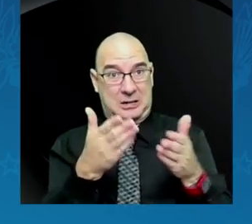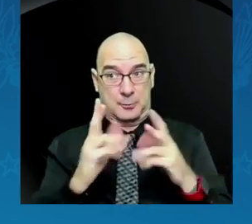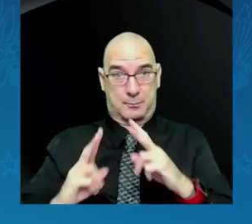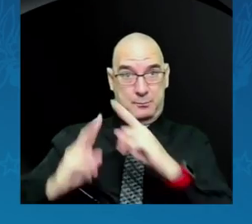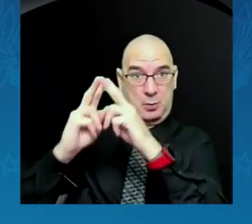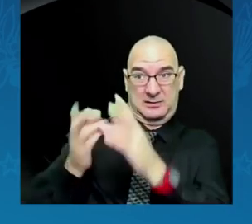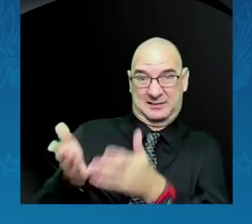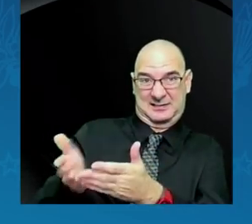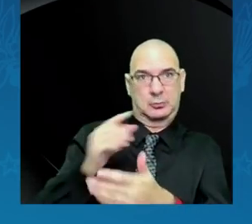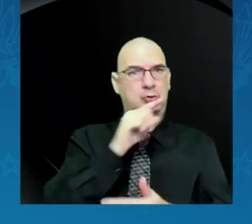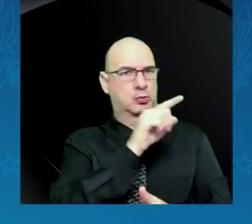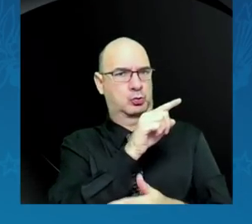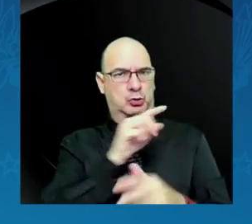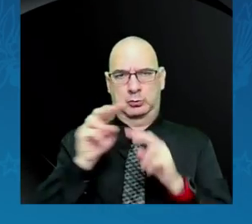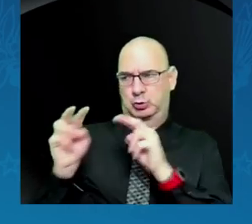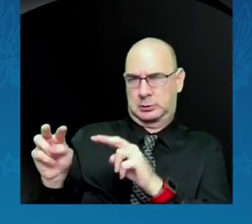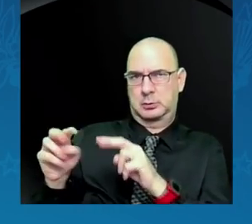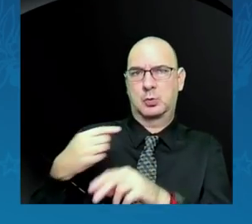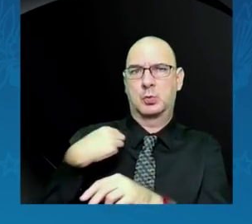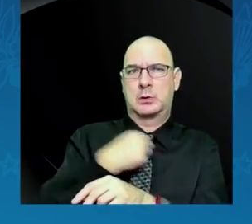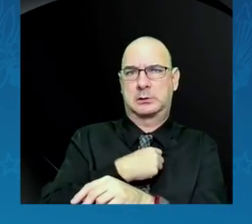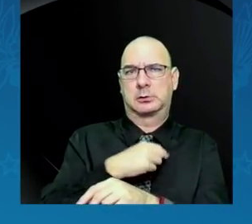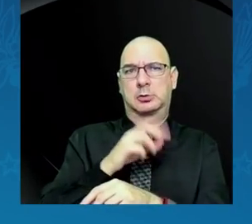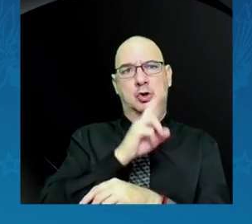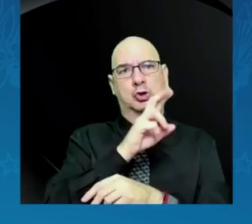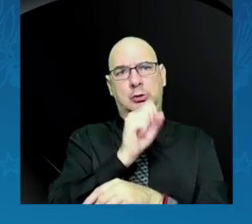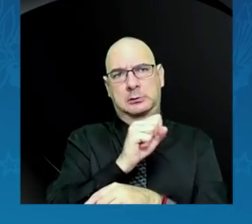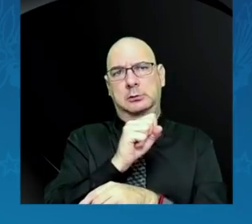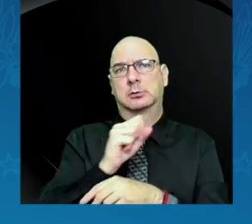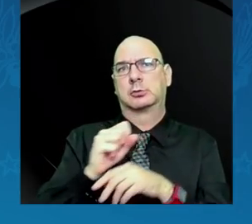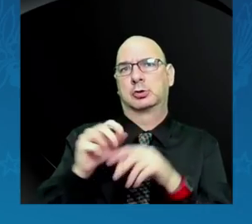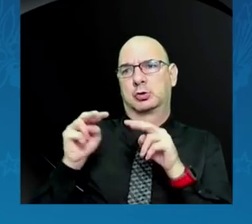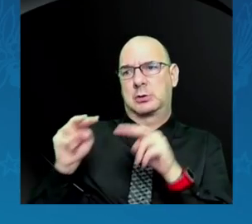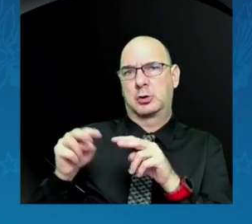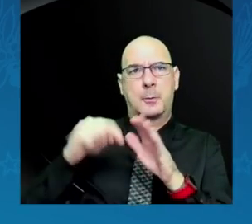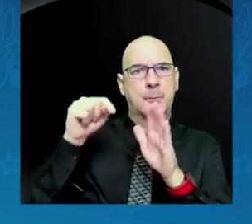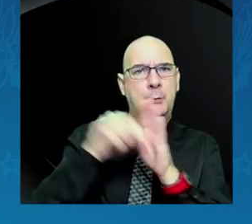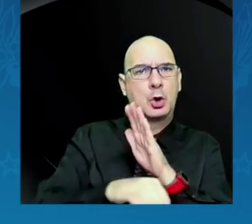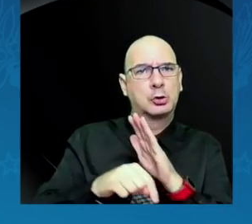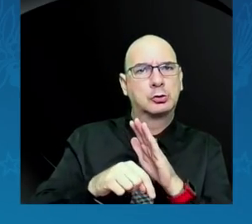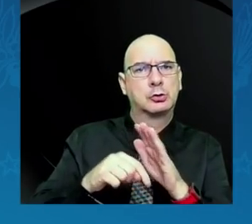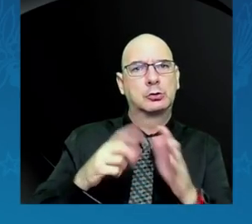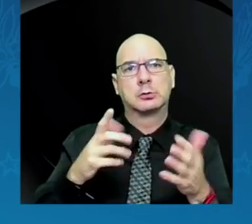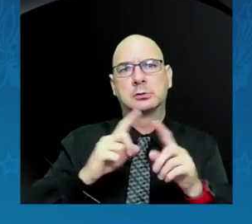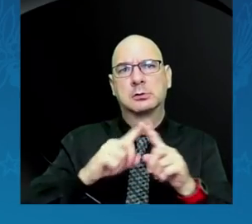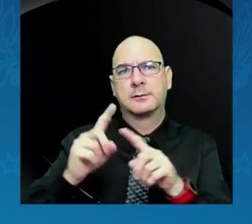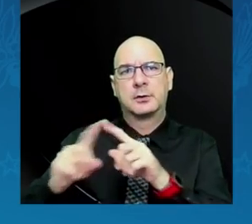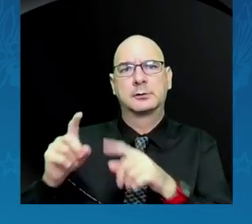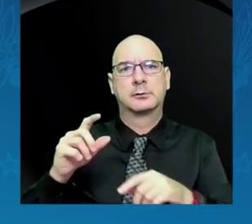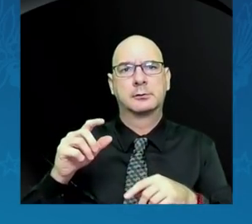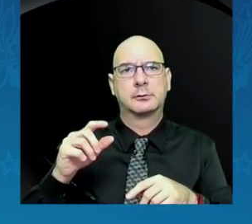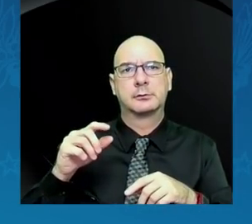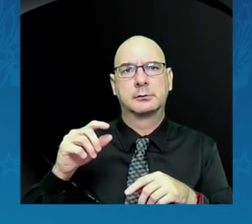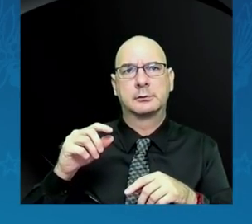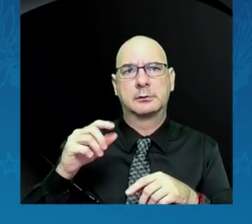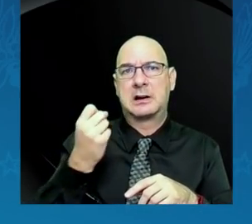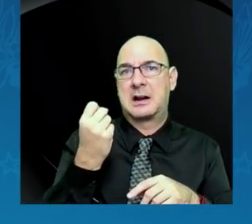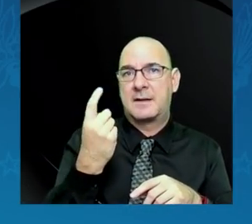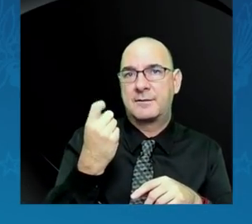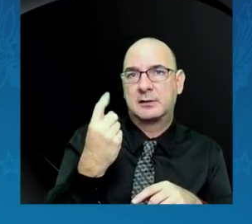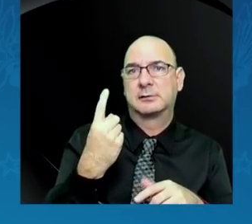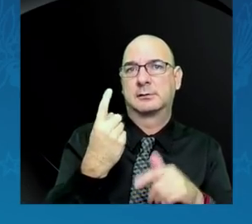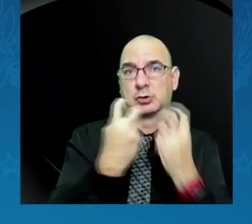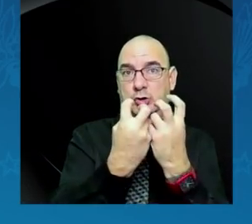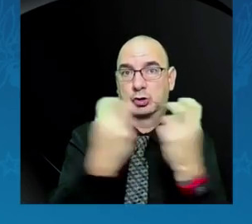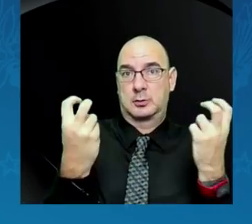of Ahmaud Arbery. 11 of the 12 jurors in this trial are white. Only one of them is black, despite 26% of